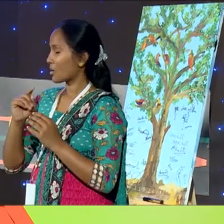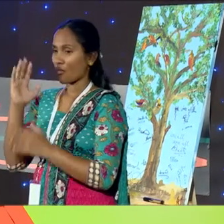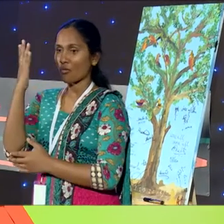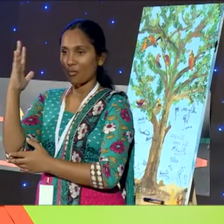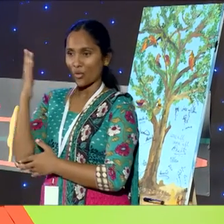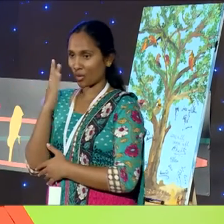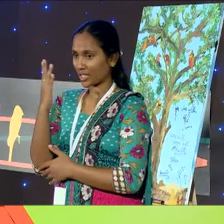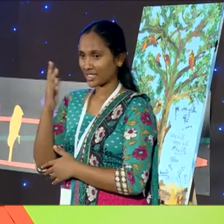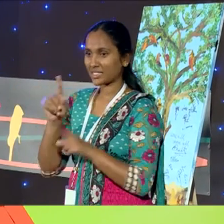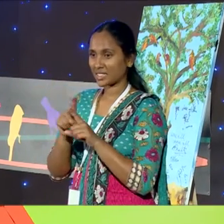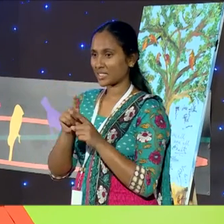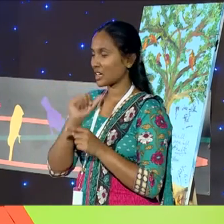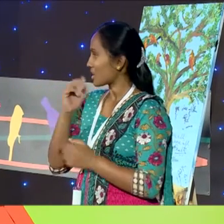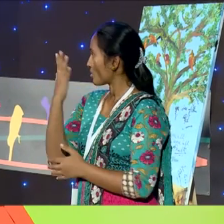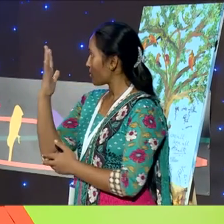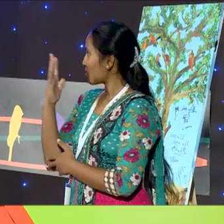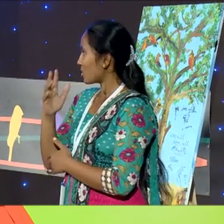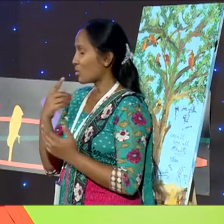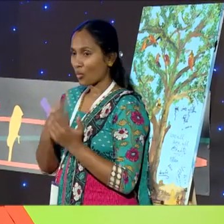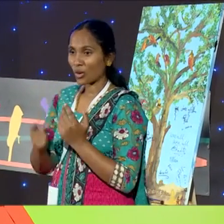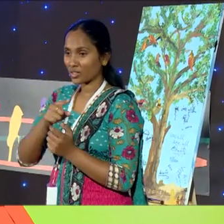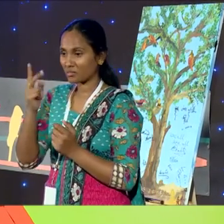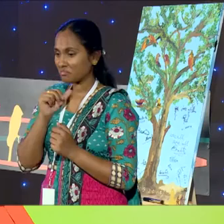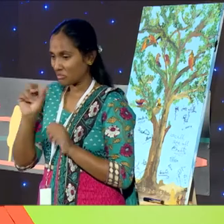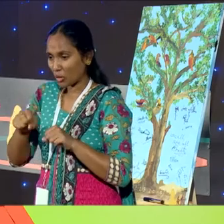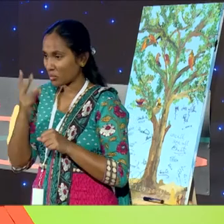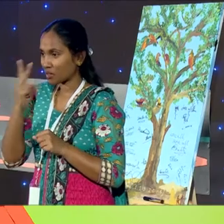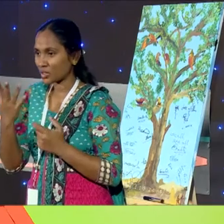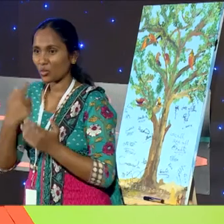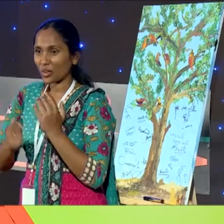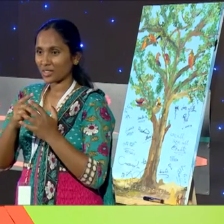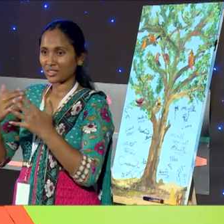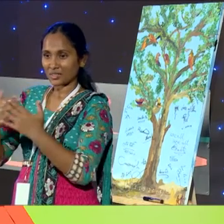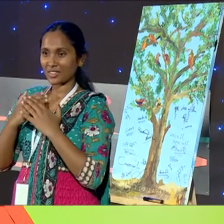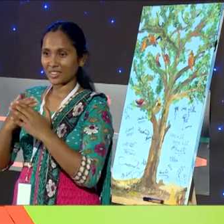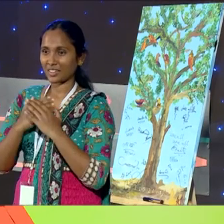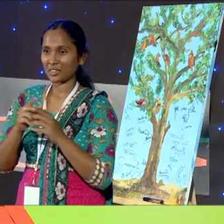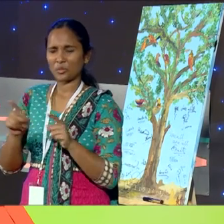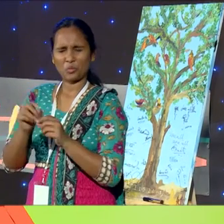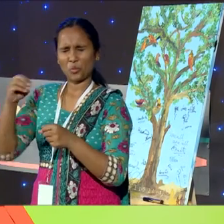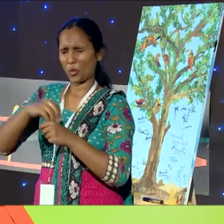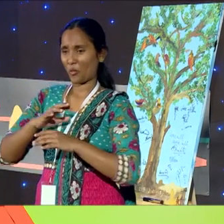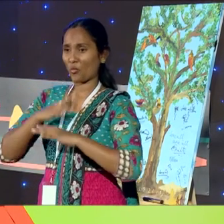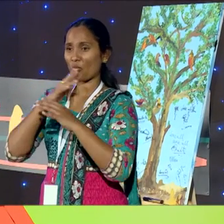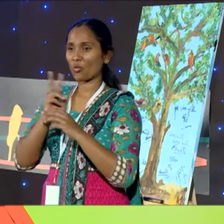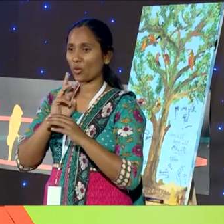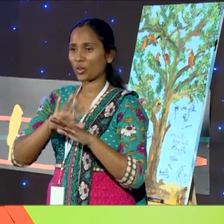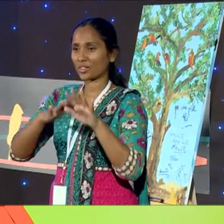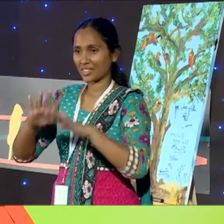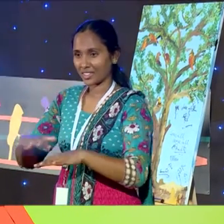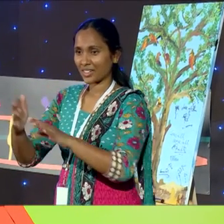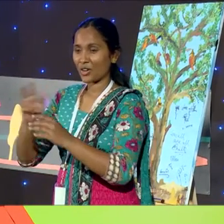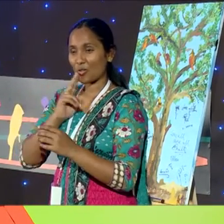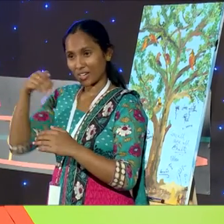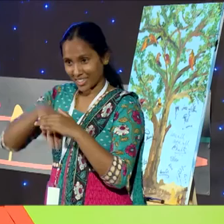unlike the forests, you cannot see what you're protecting, because it's just a mass of water and you can't see anything